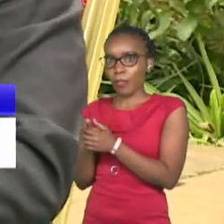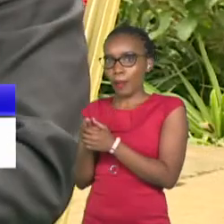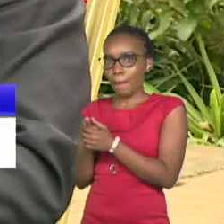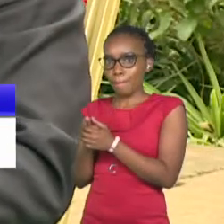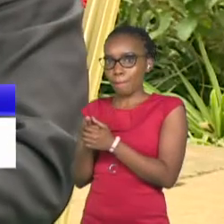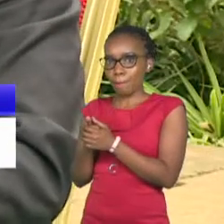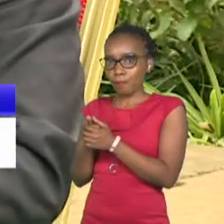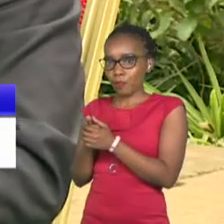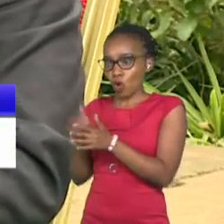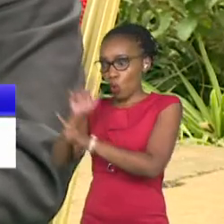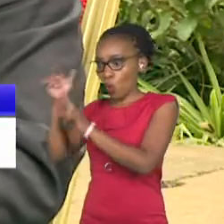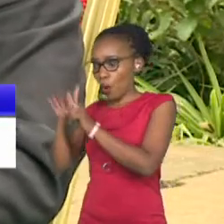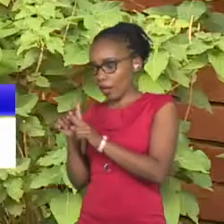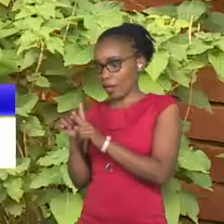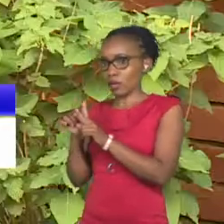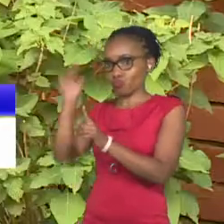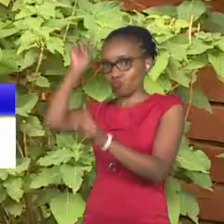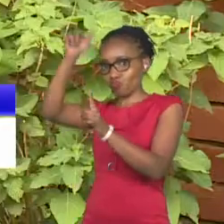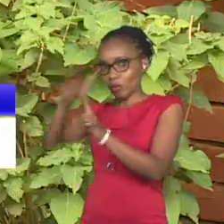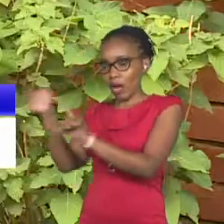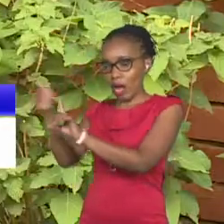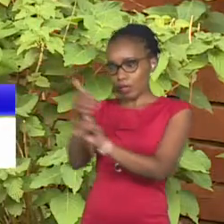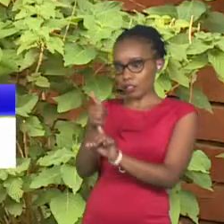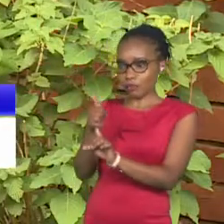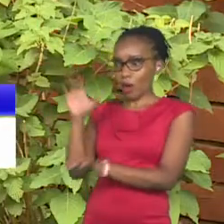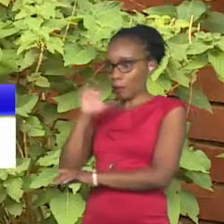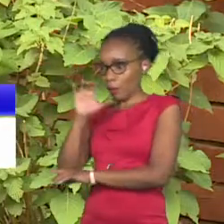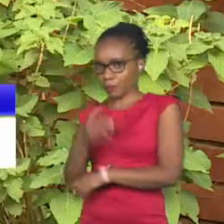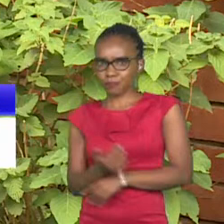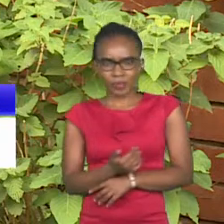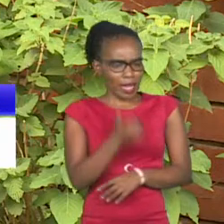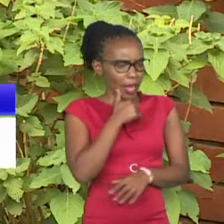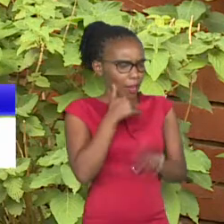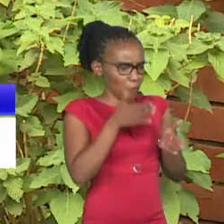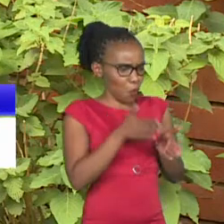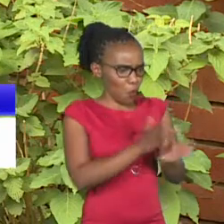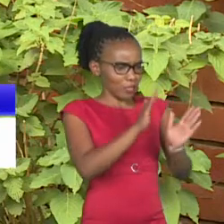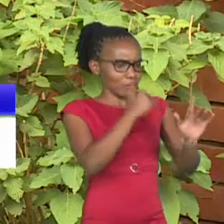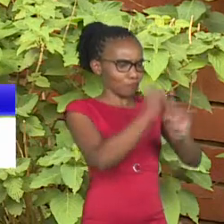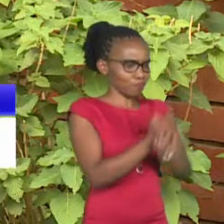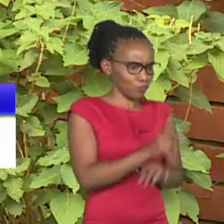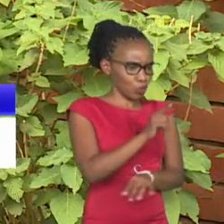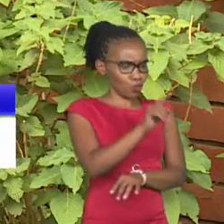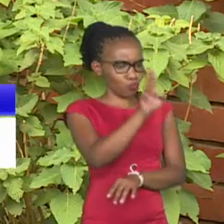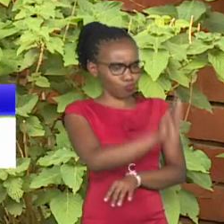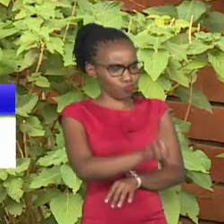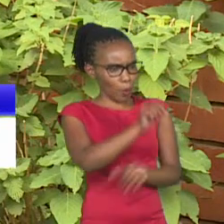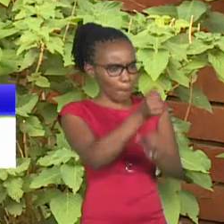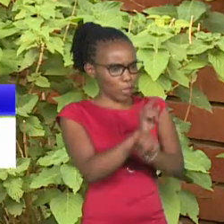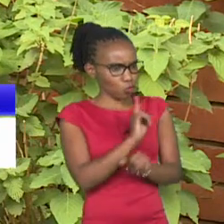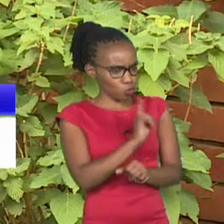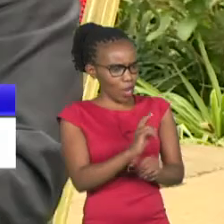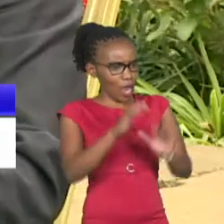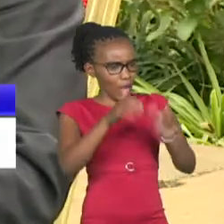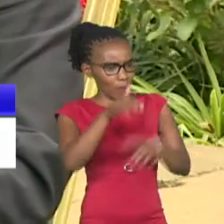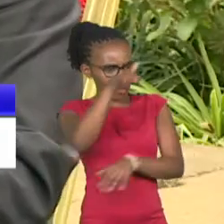upon meeting the client's goals. Are there certain tricks that CEOs such as you use to ensure their companies do not